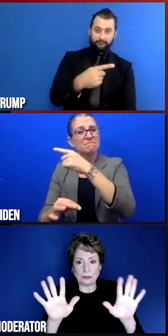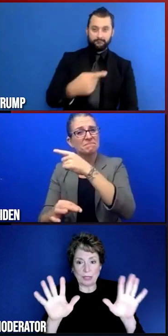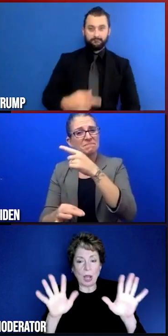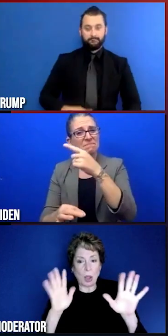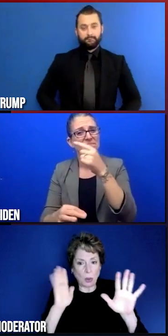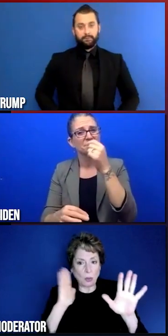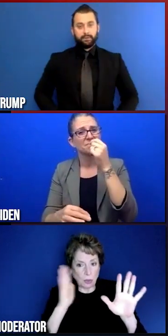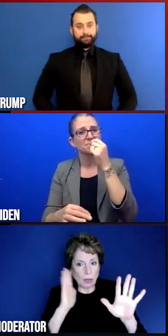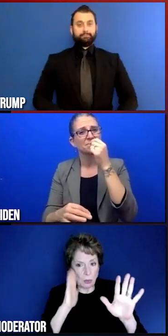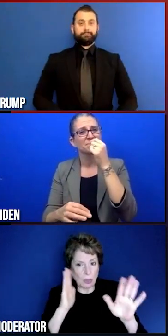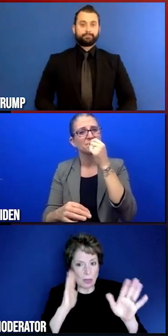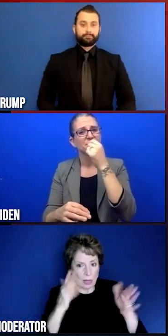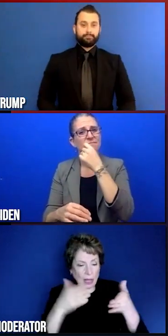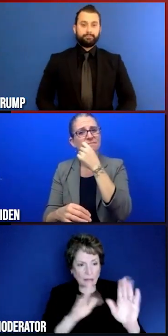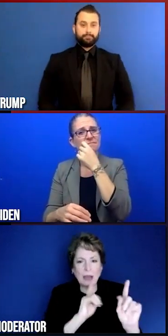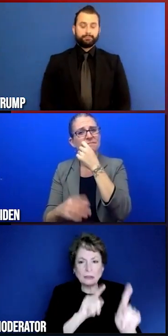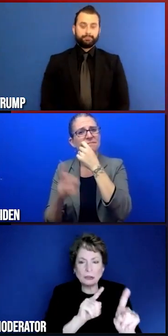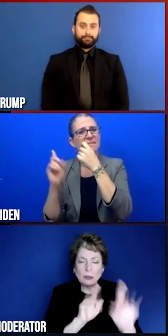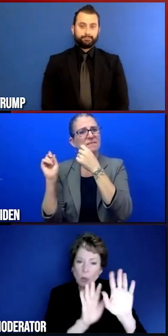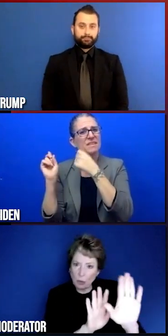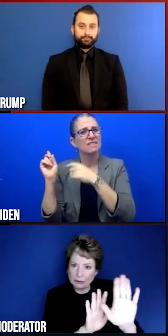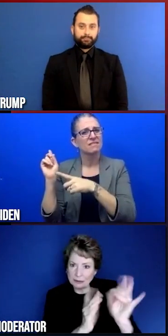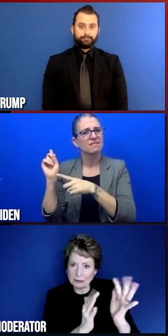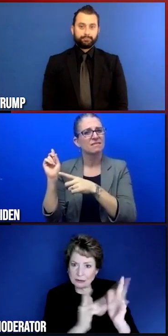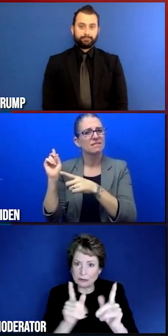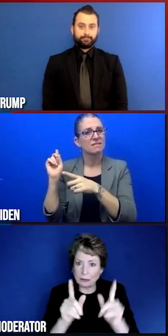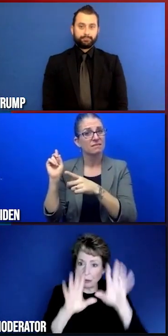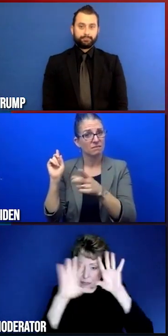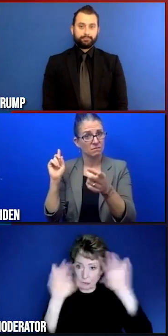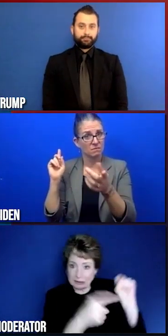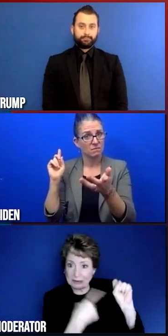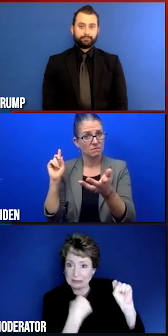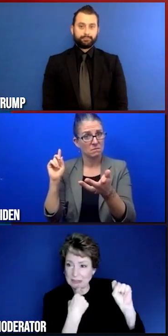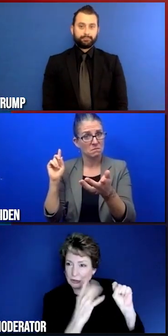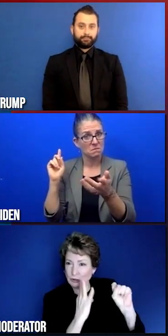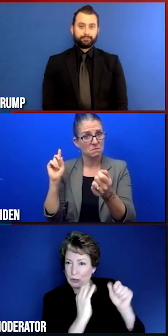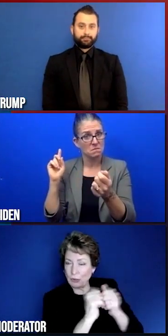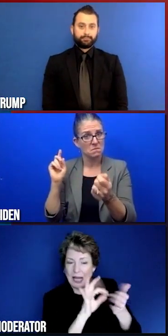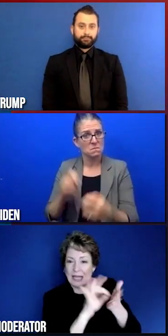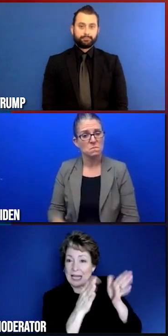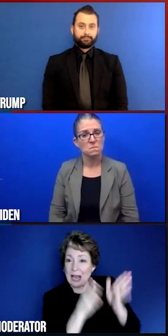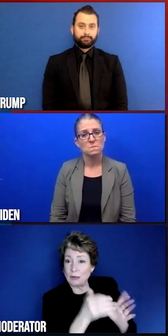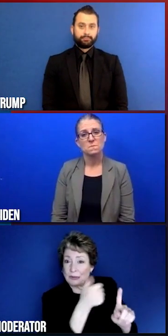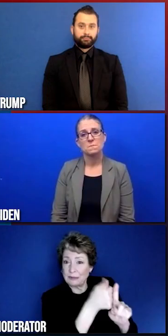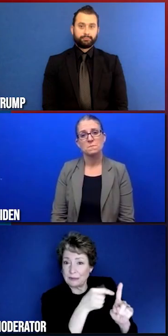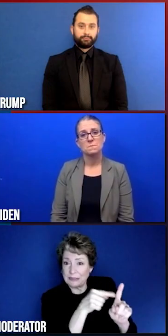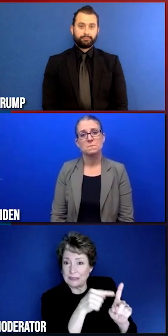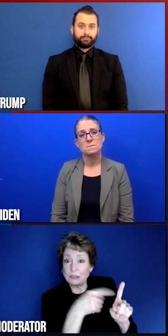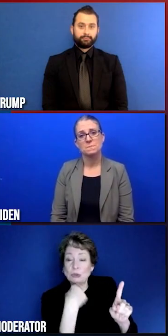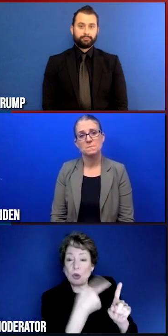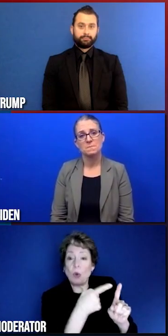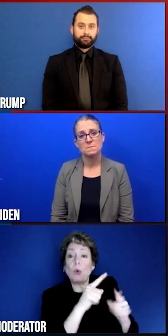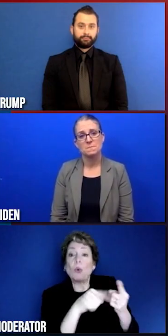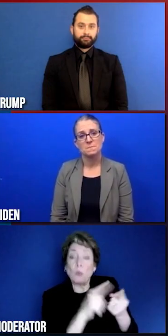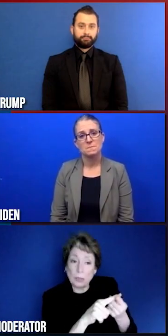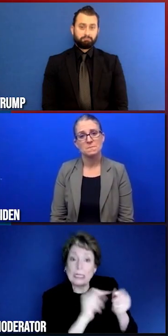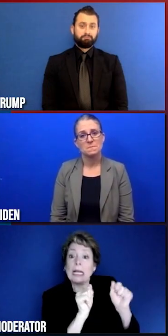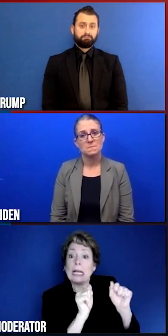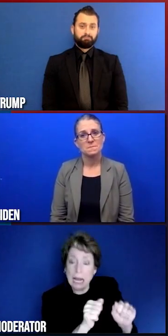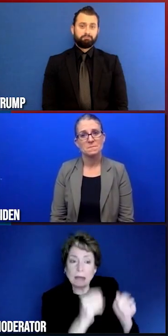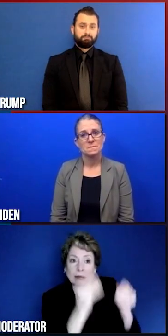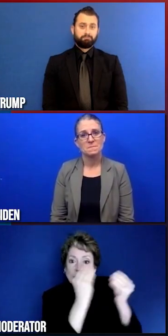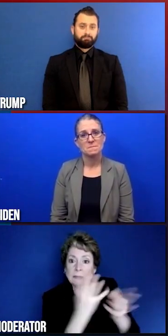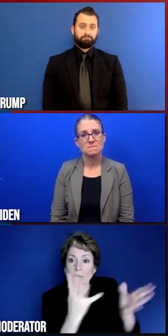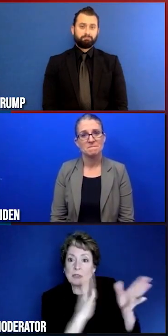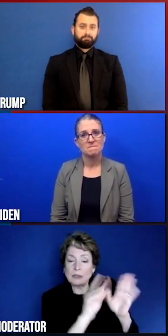spoke to your accountant about potentially releasing your taxes. Did he tell you when you can release them? Do you have a deadline for when you're going to release them to the American people? I get